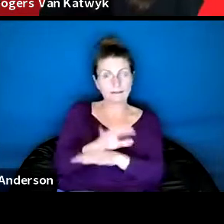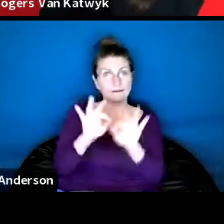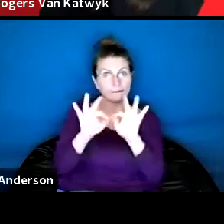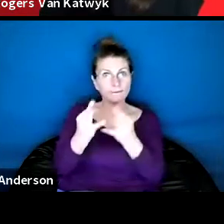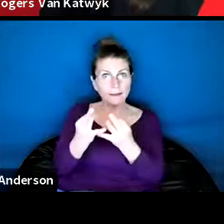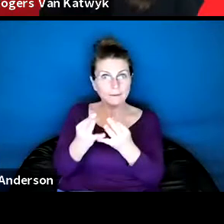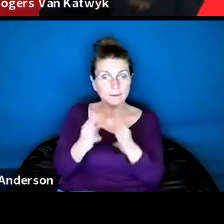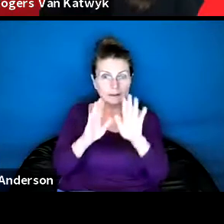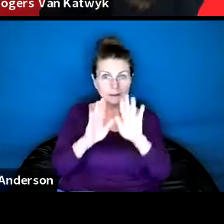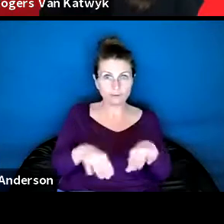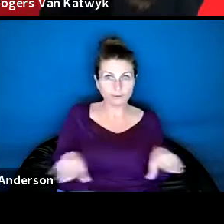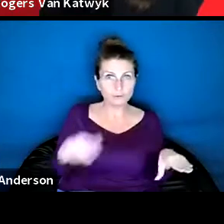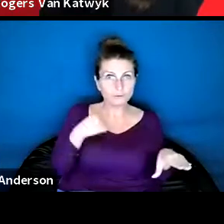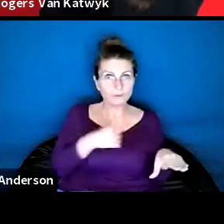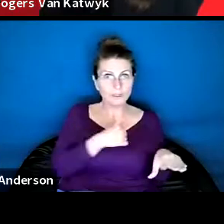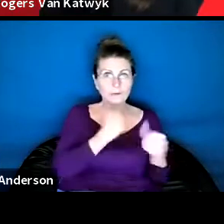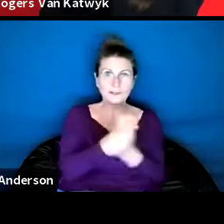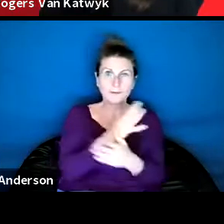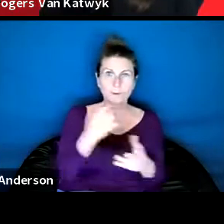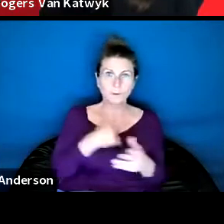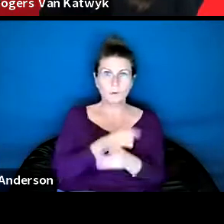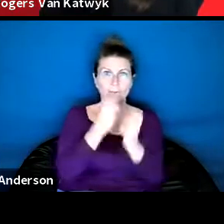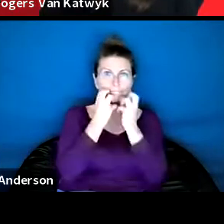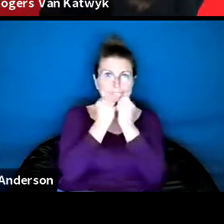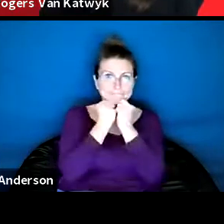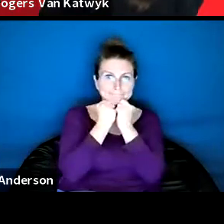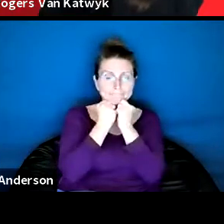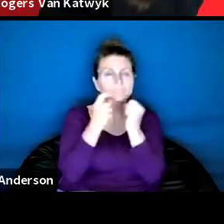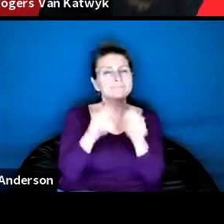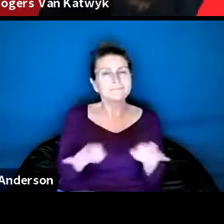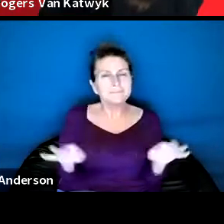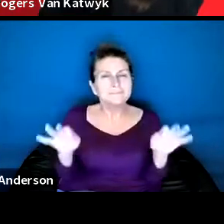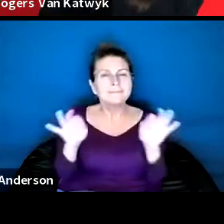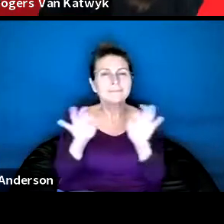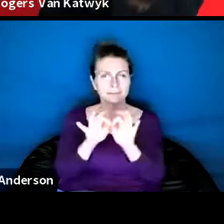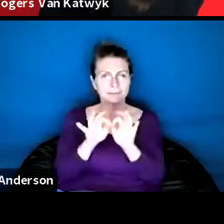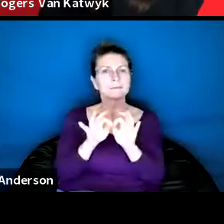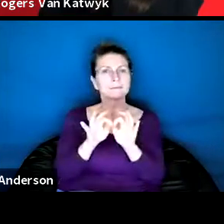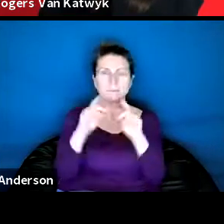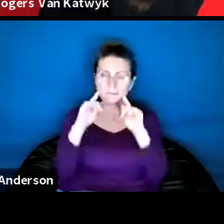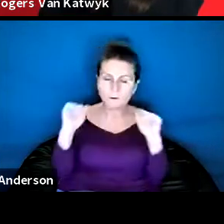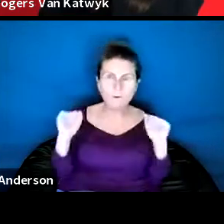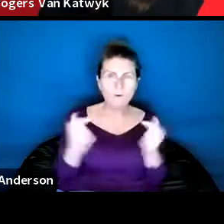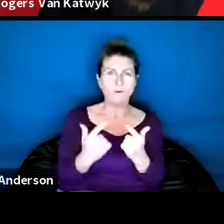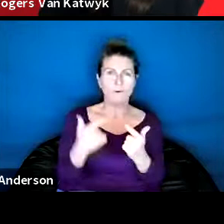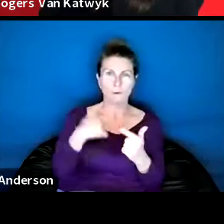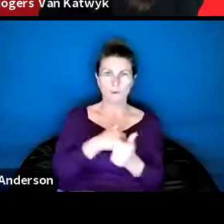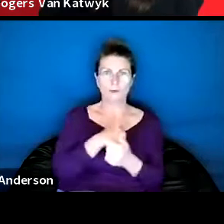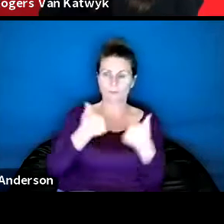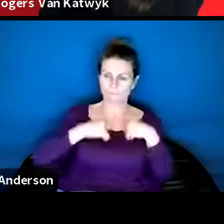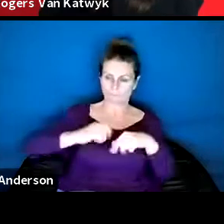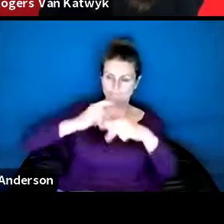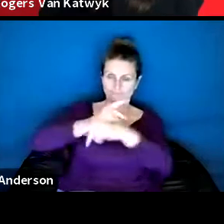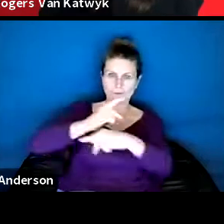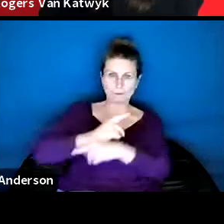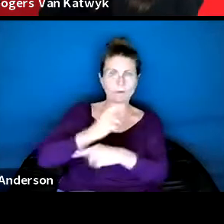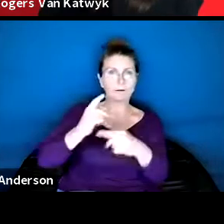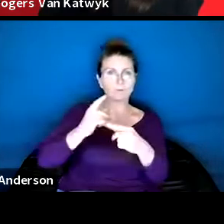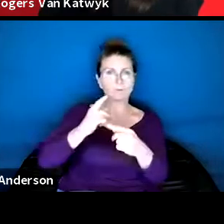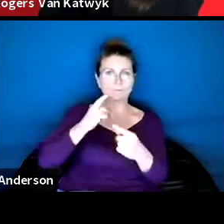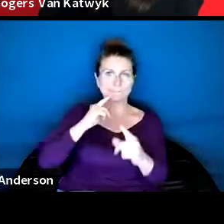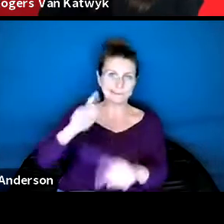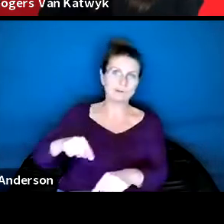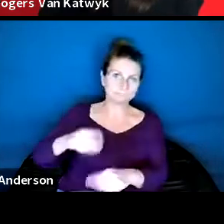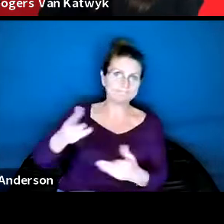our children, and everyone we care about. So it's important that for everyone that we tackle it. The last thing I'll just say is